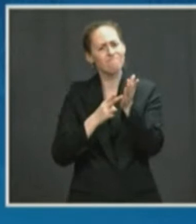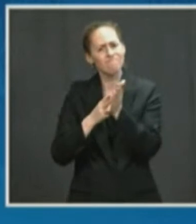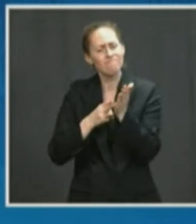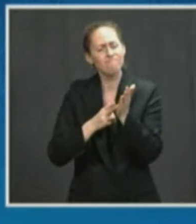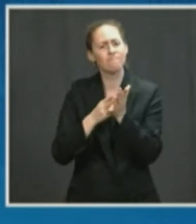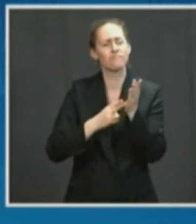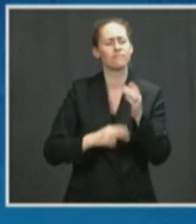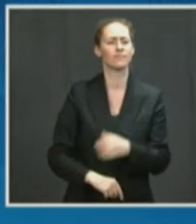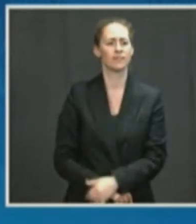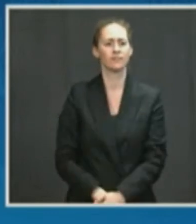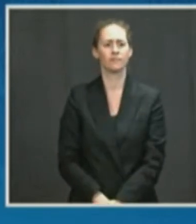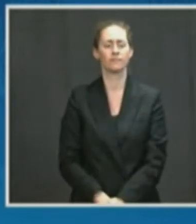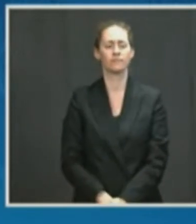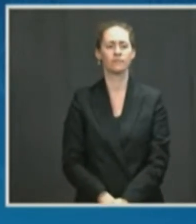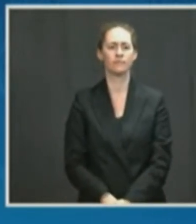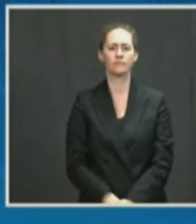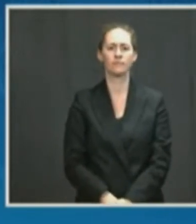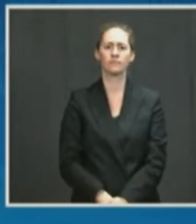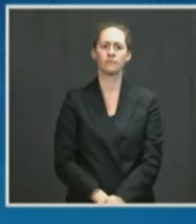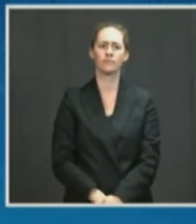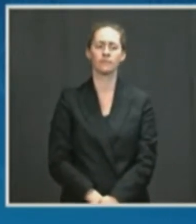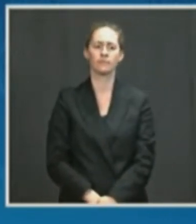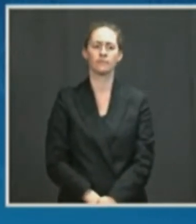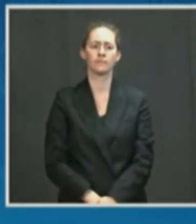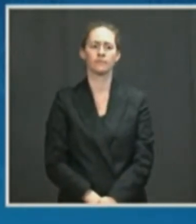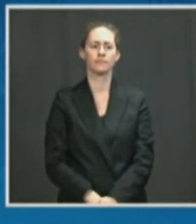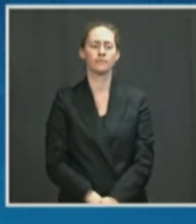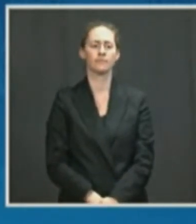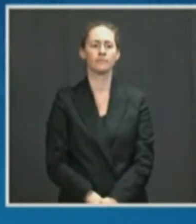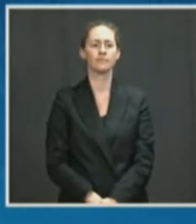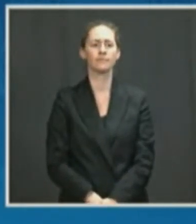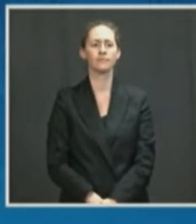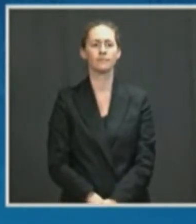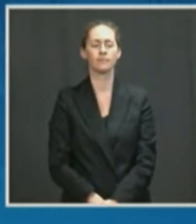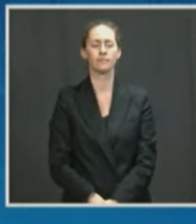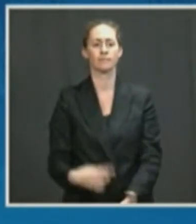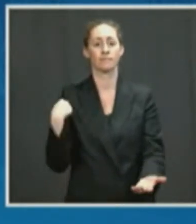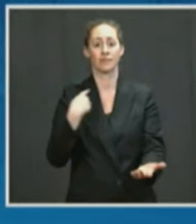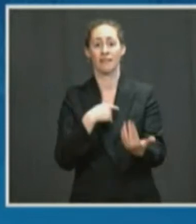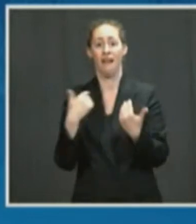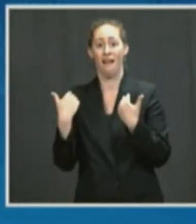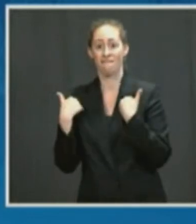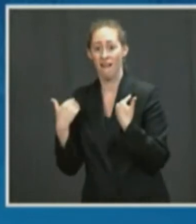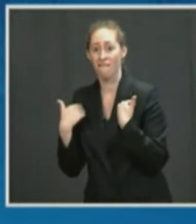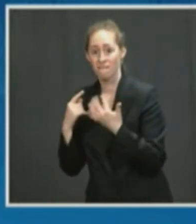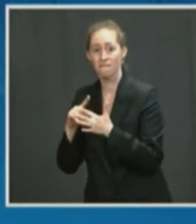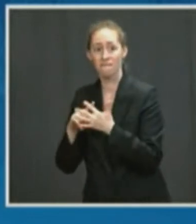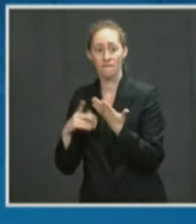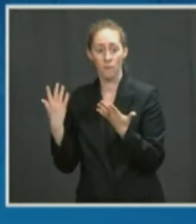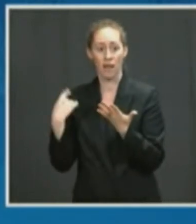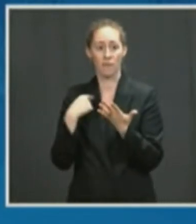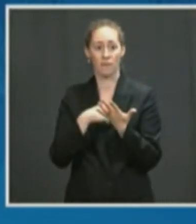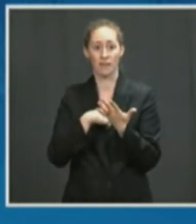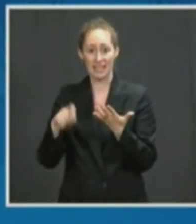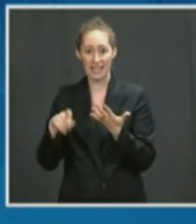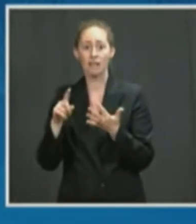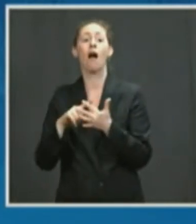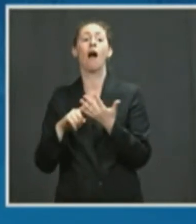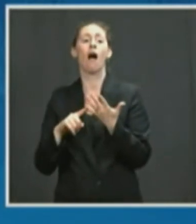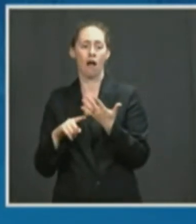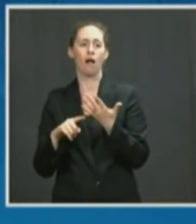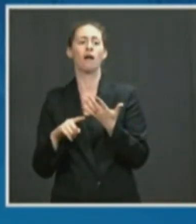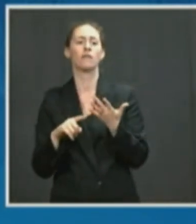received these resources, and today we have coverage in all 340 municipalities, which is a first